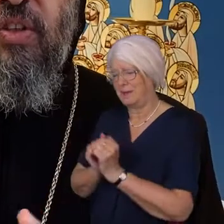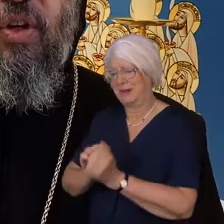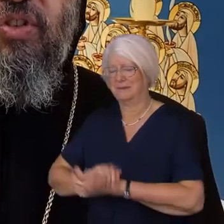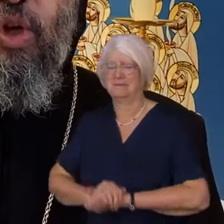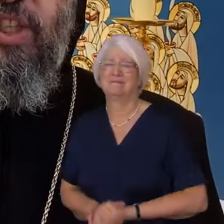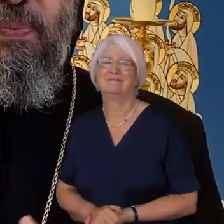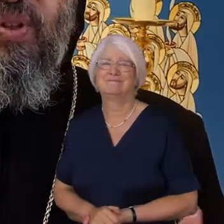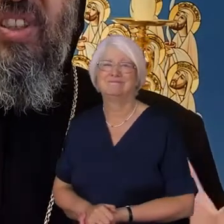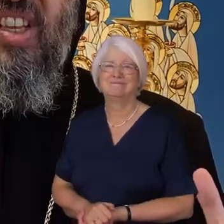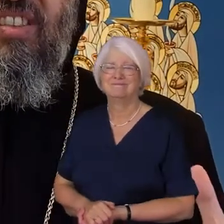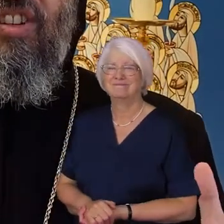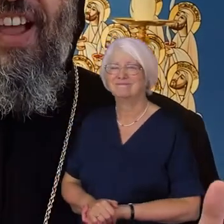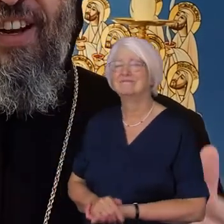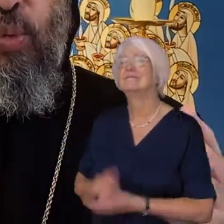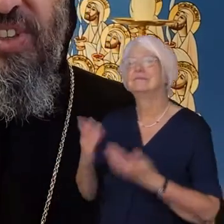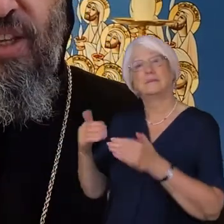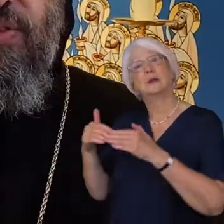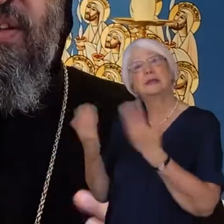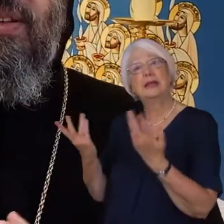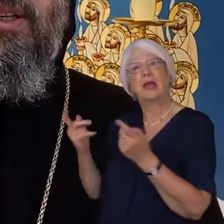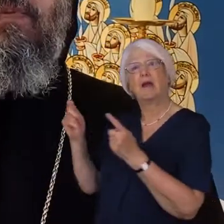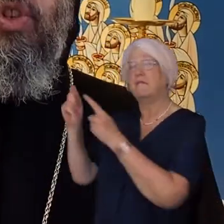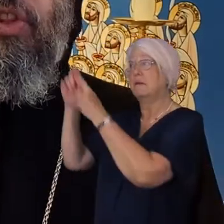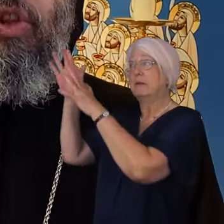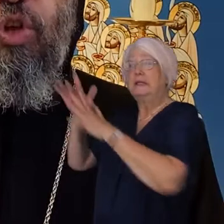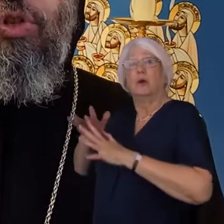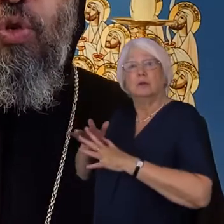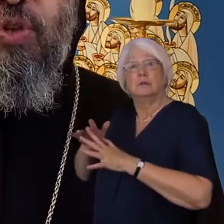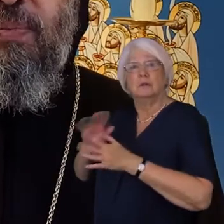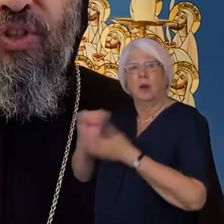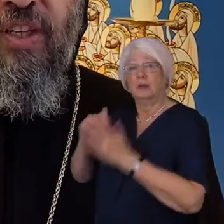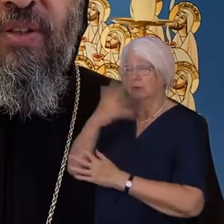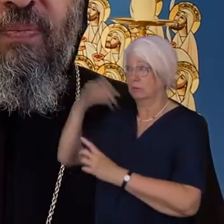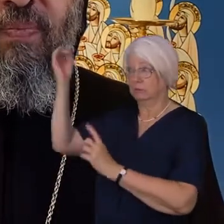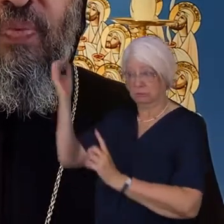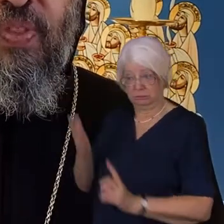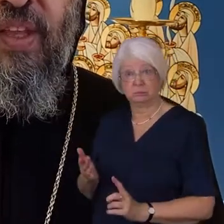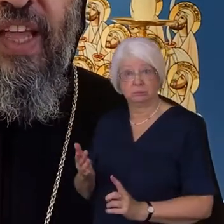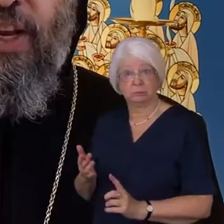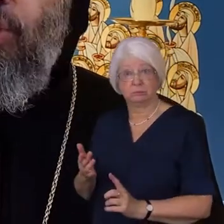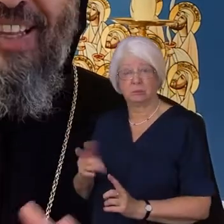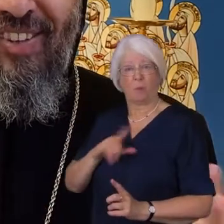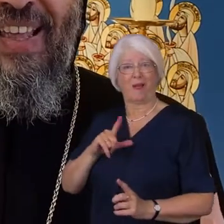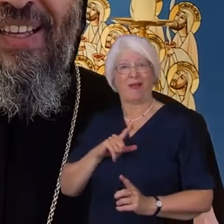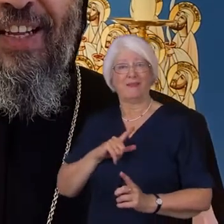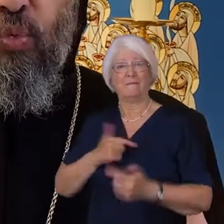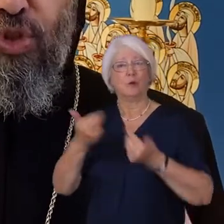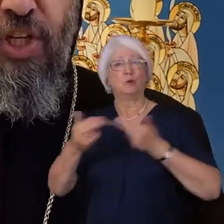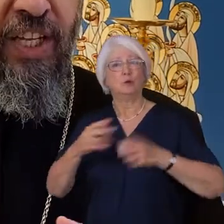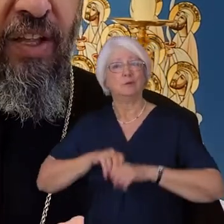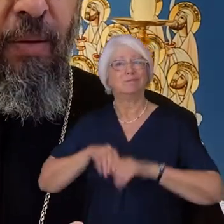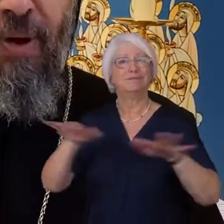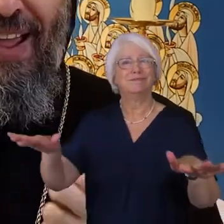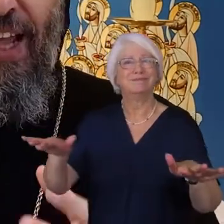of Pentecost, the Holy Spirit descended and was given so that the good news could be shared. And on that day, it